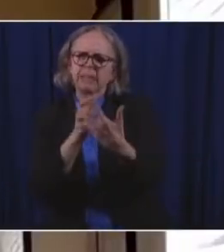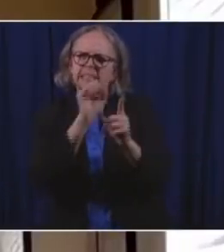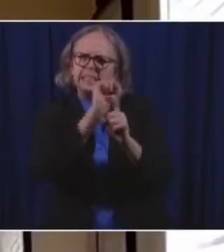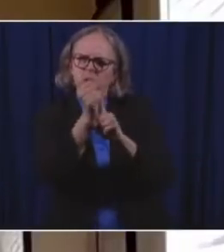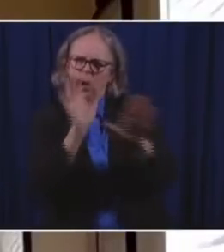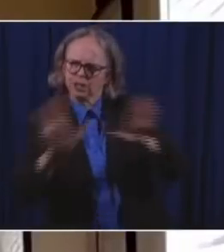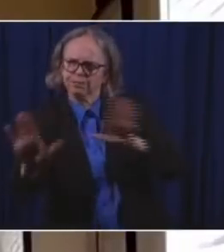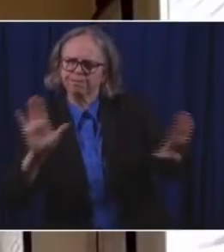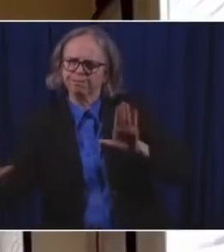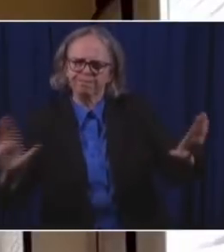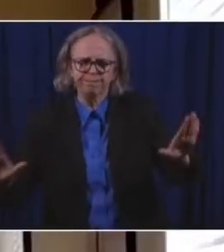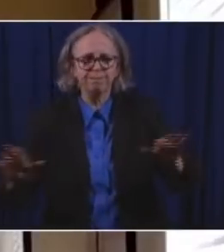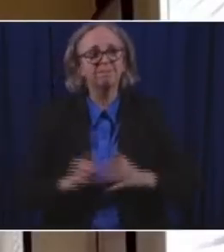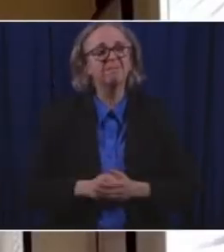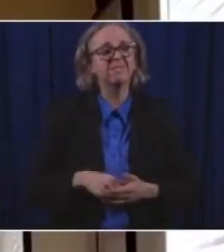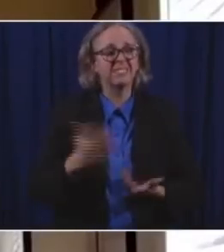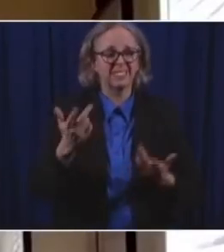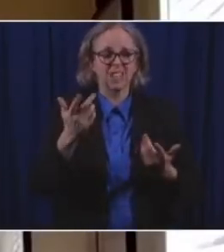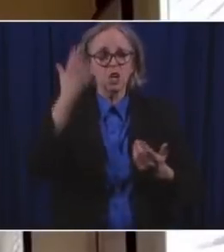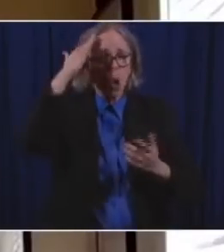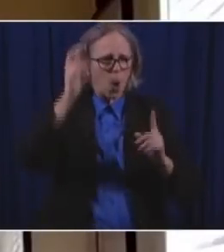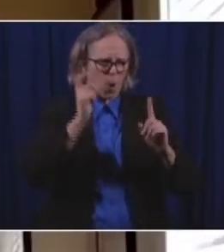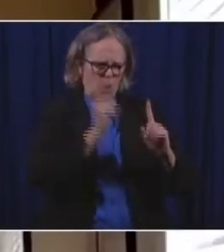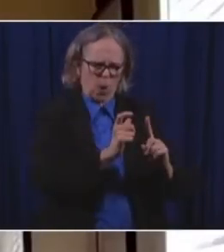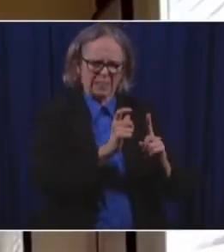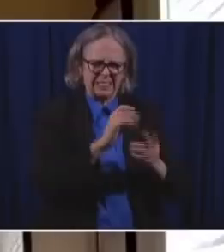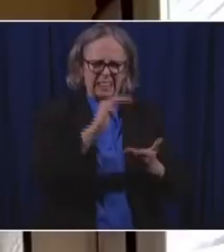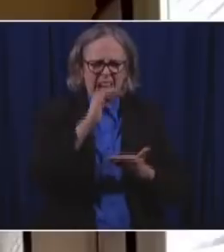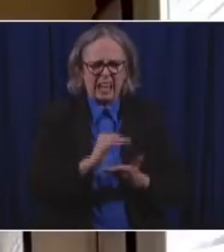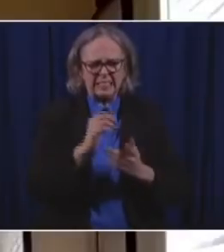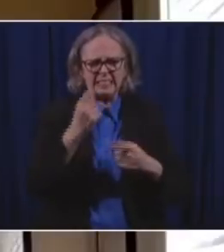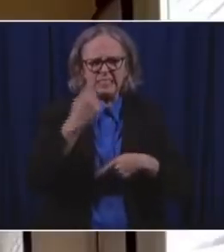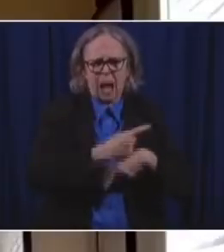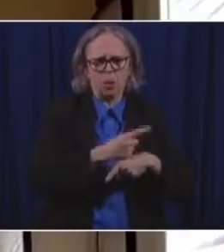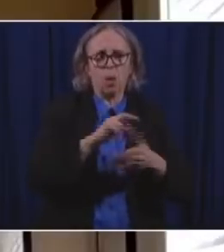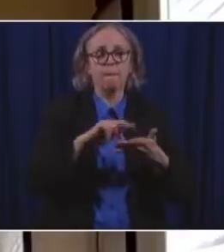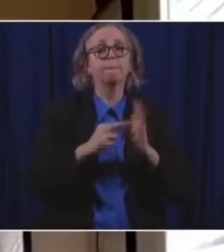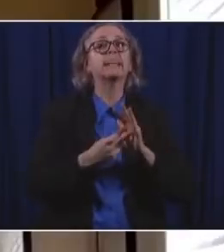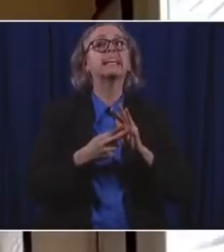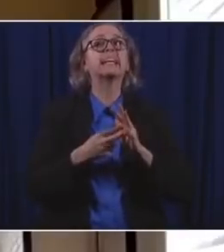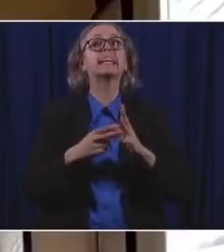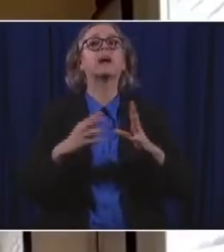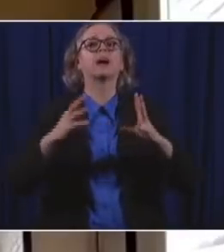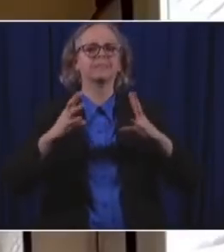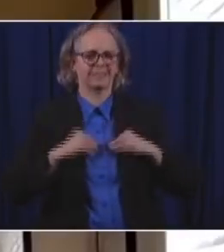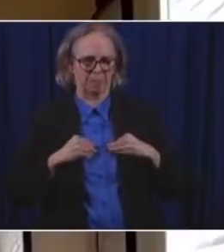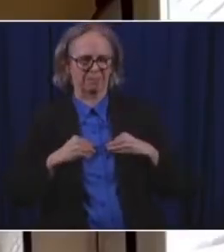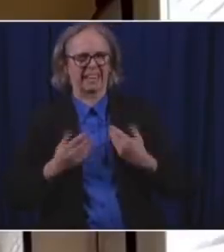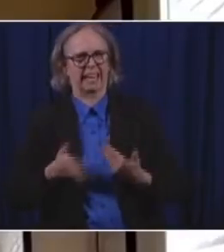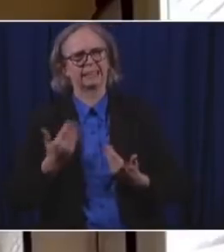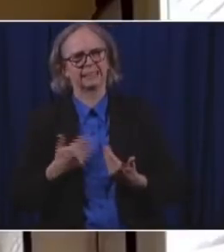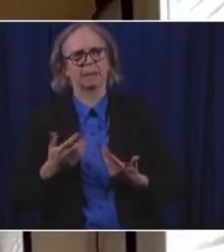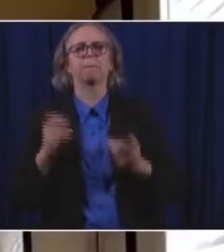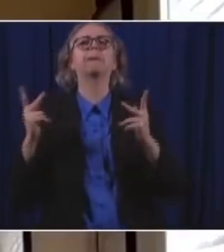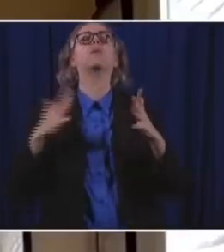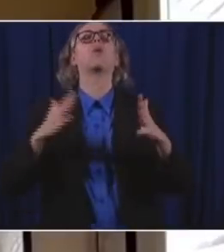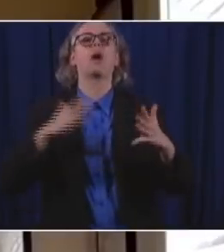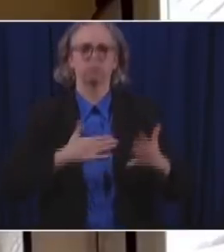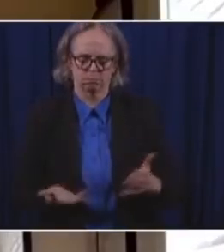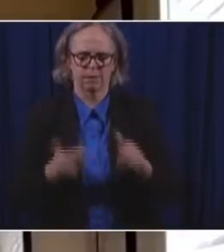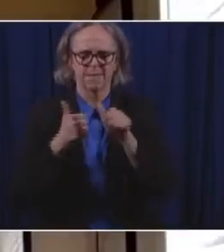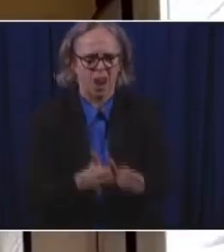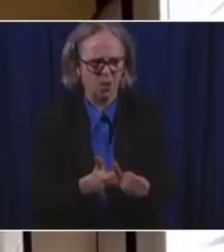quarantine to improve compliance. I want to reiterate We understand that